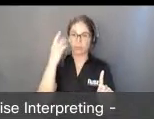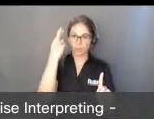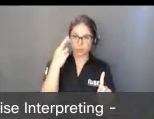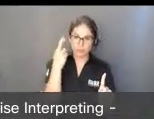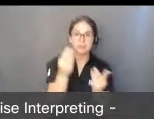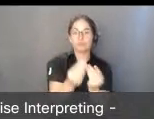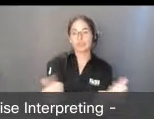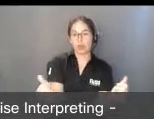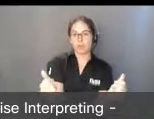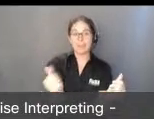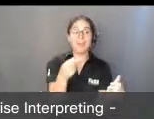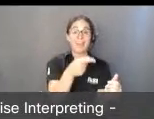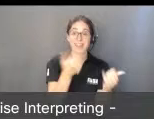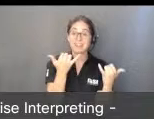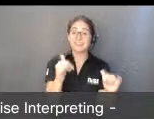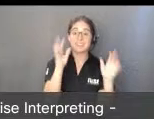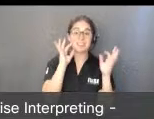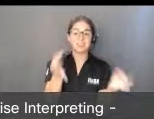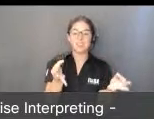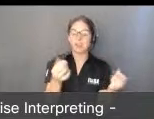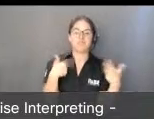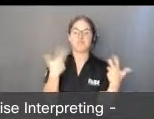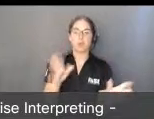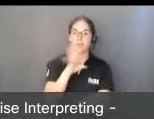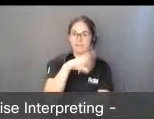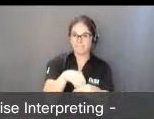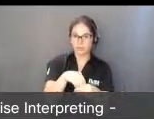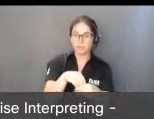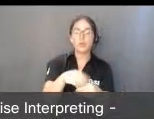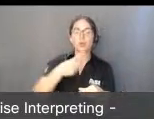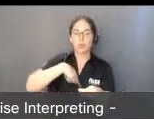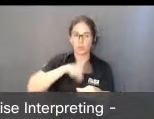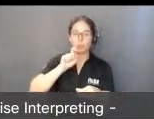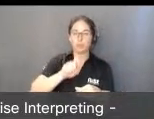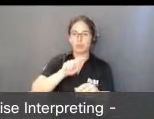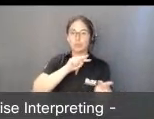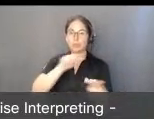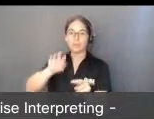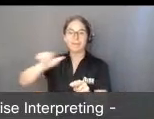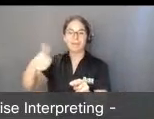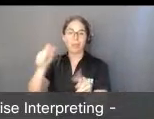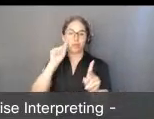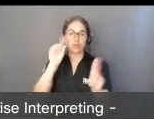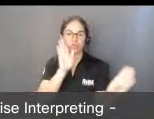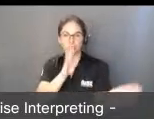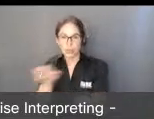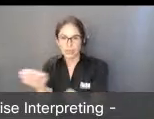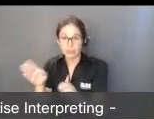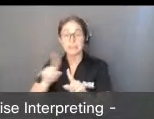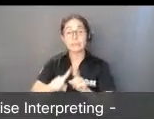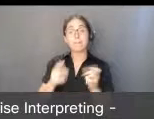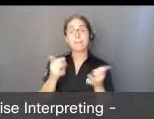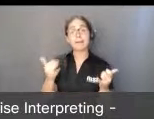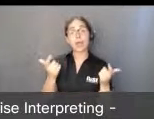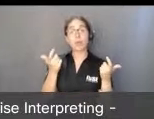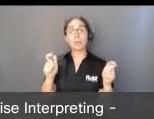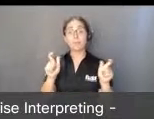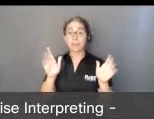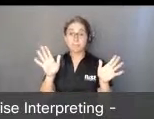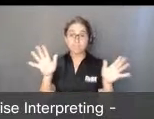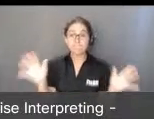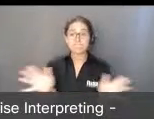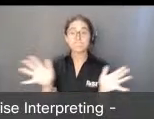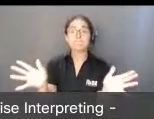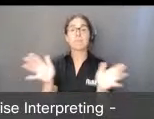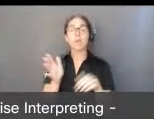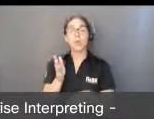engage, then we should probably be considering those other strategies. But for right now, the big push is really just to kind of